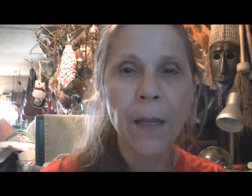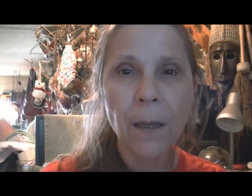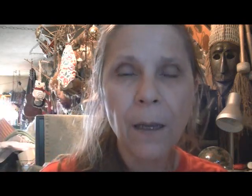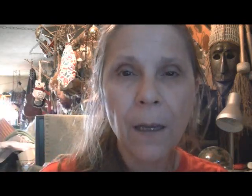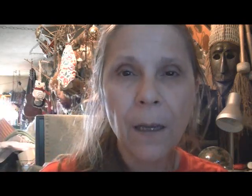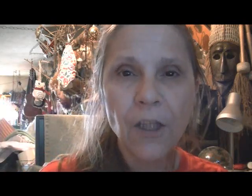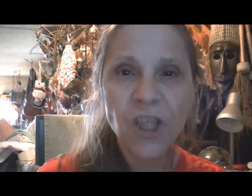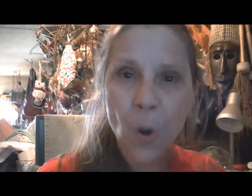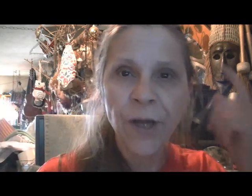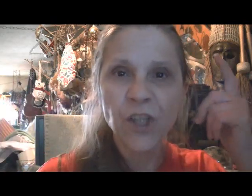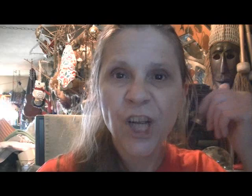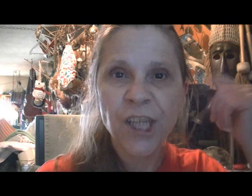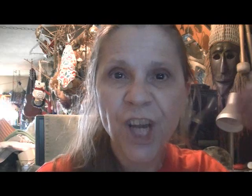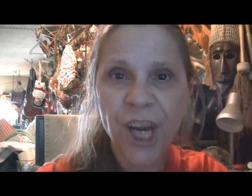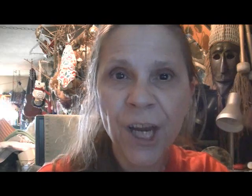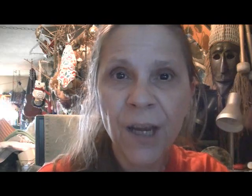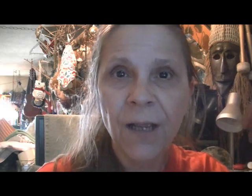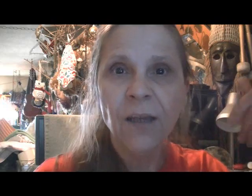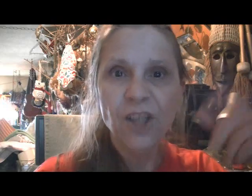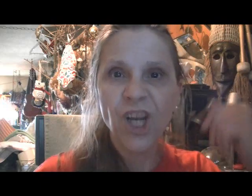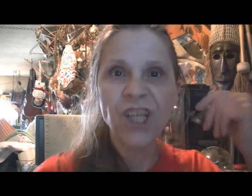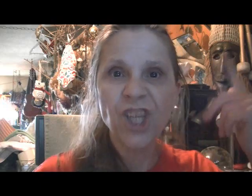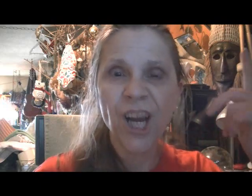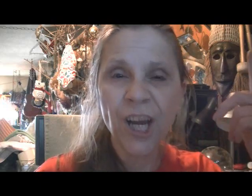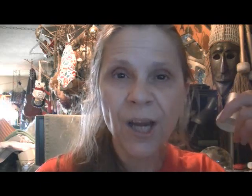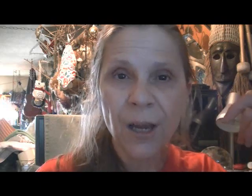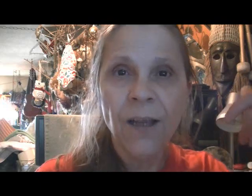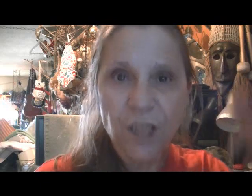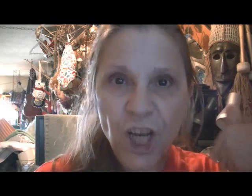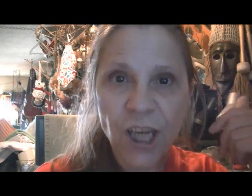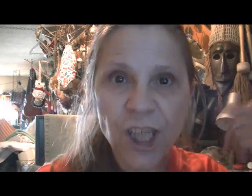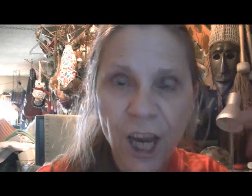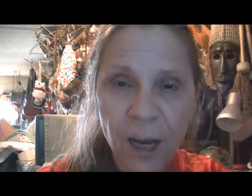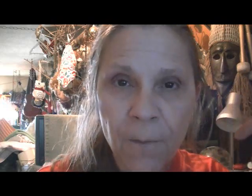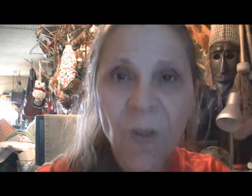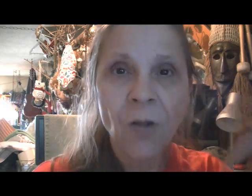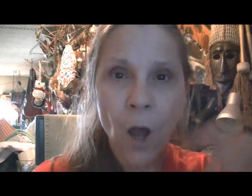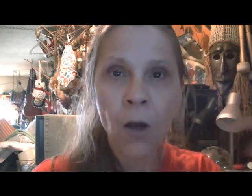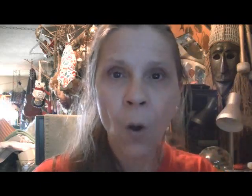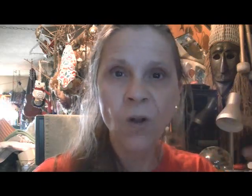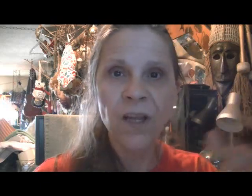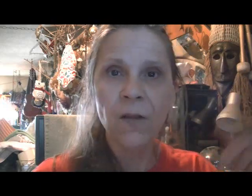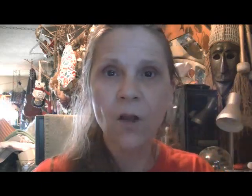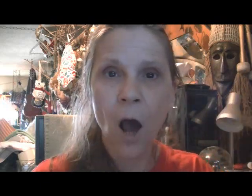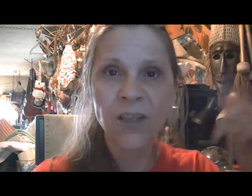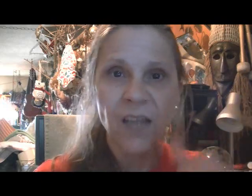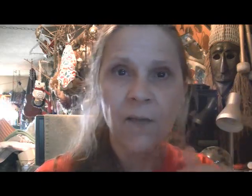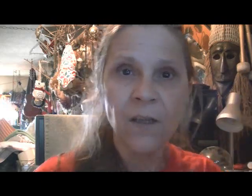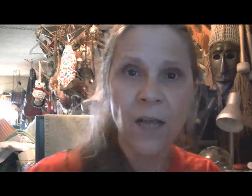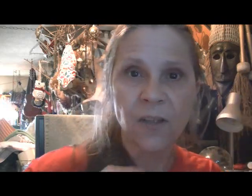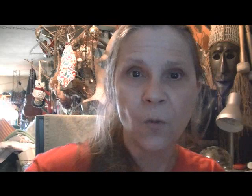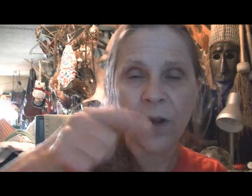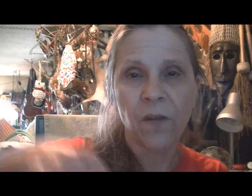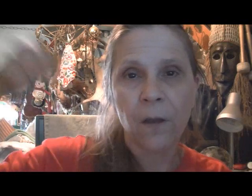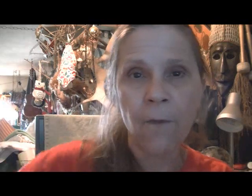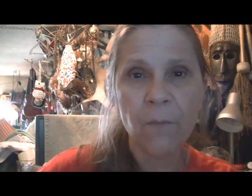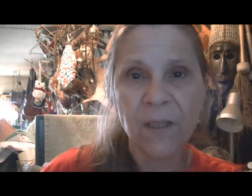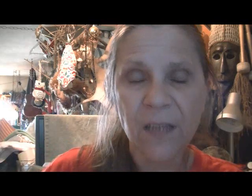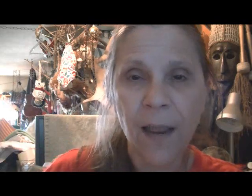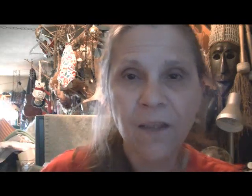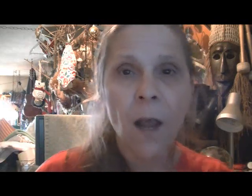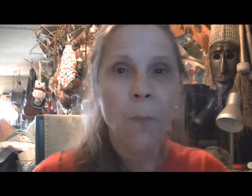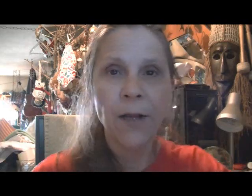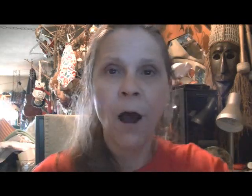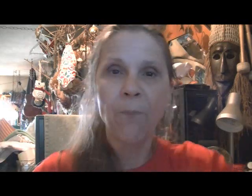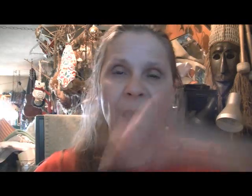her mind, she's going ching, ching, ching, ching, ching, ching, not only in the cost savings as to what the